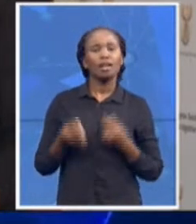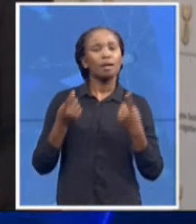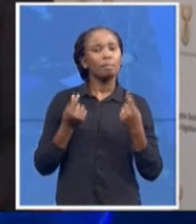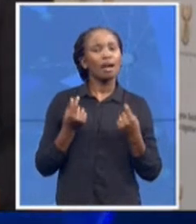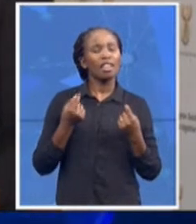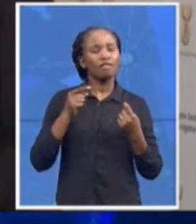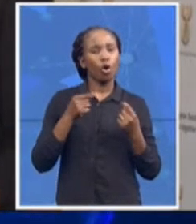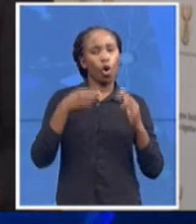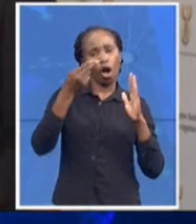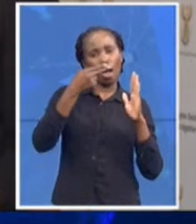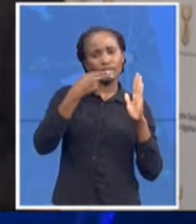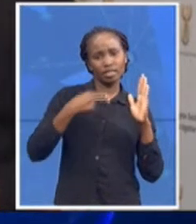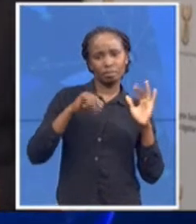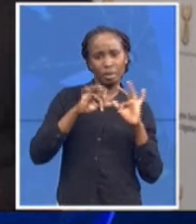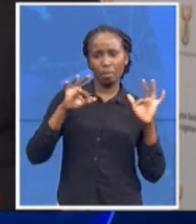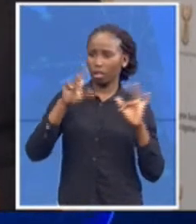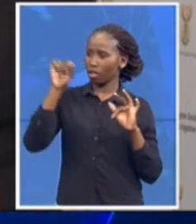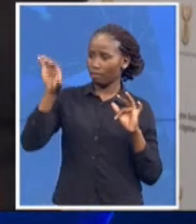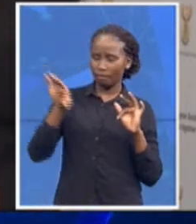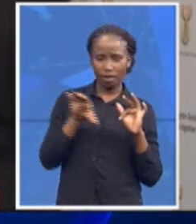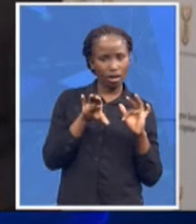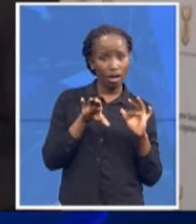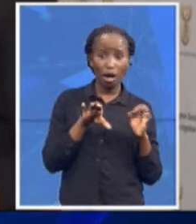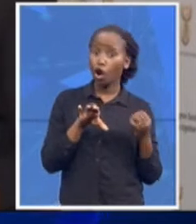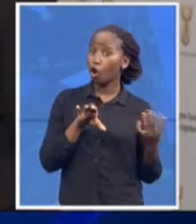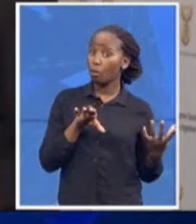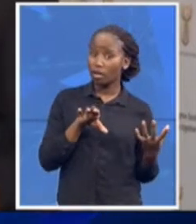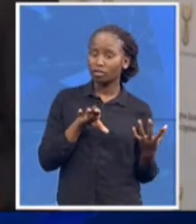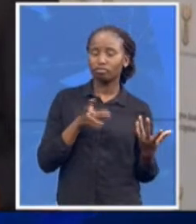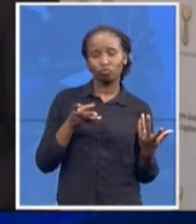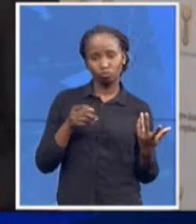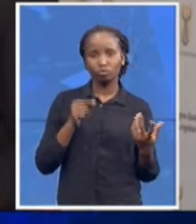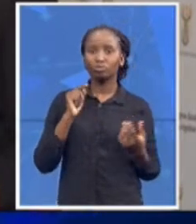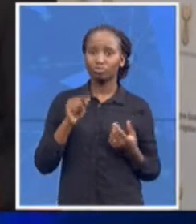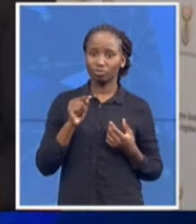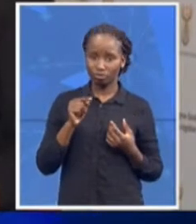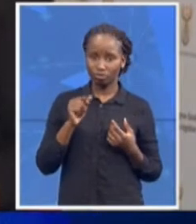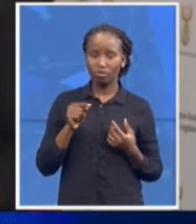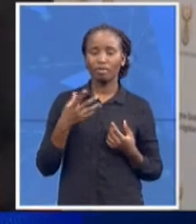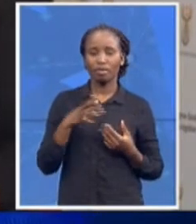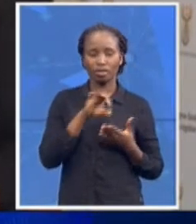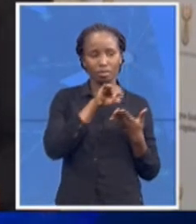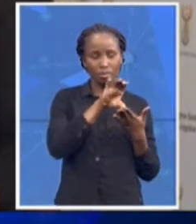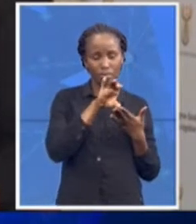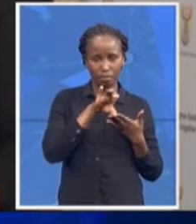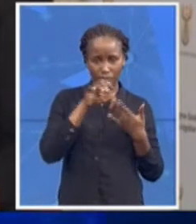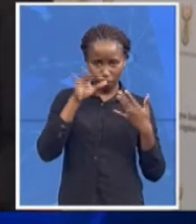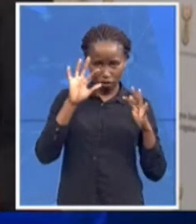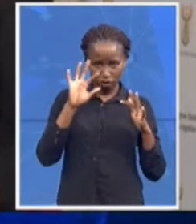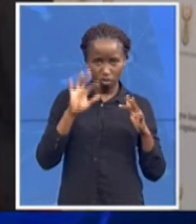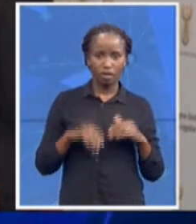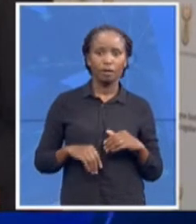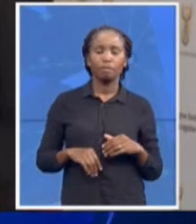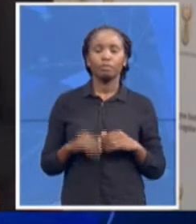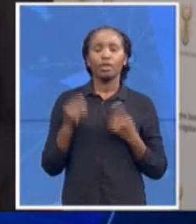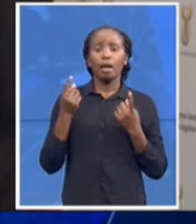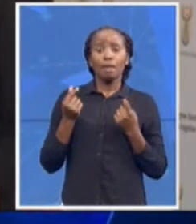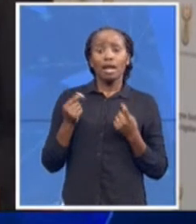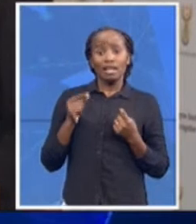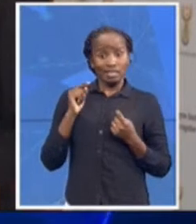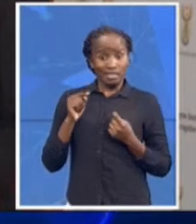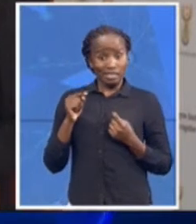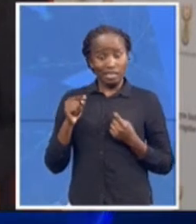or misallocated rather, the amount that we are talking about here are divided into